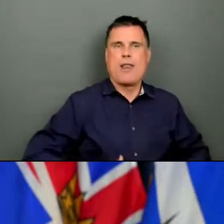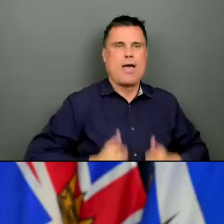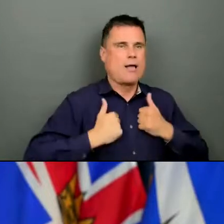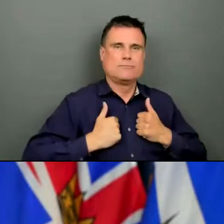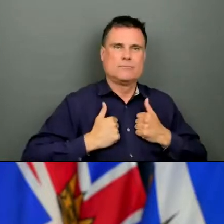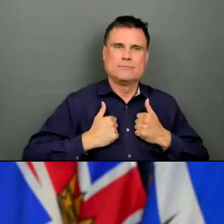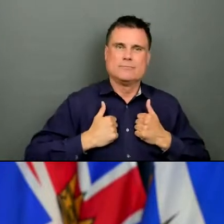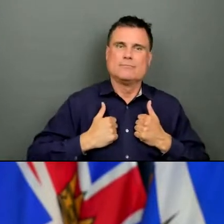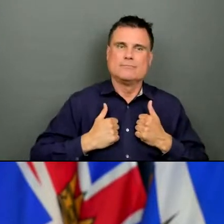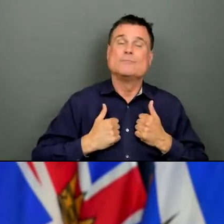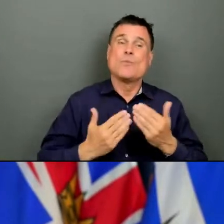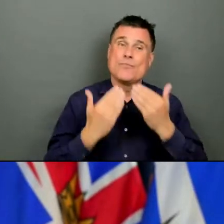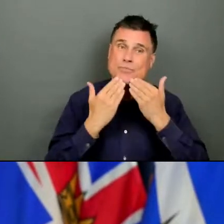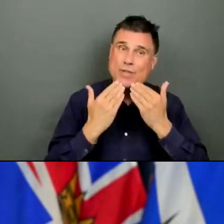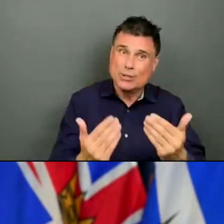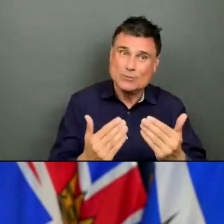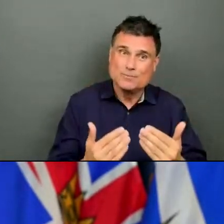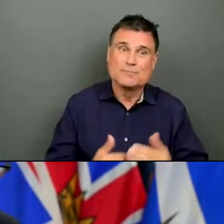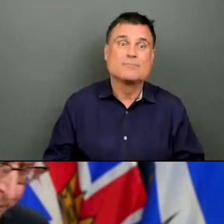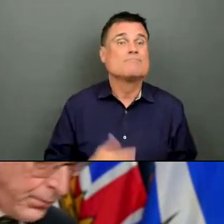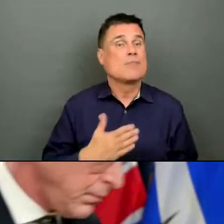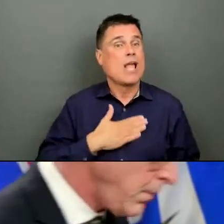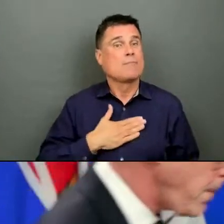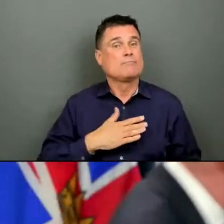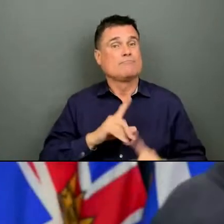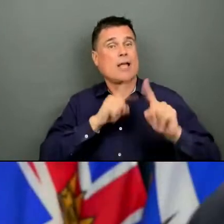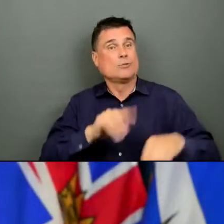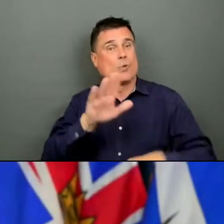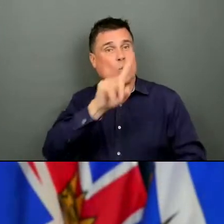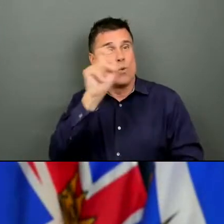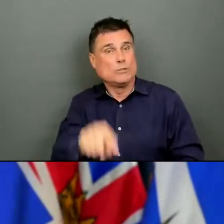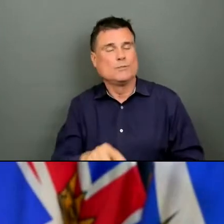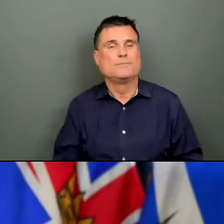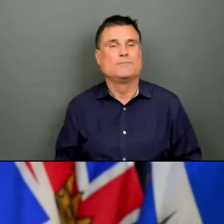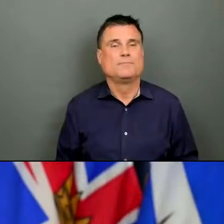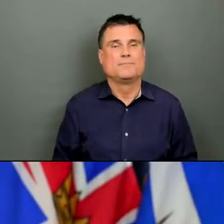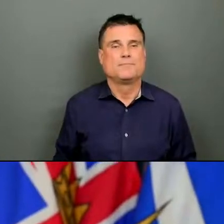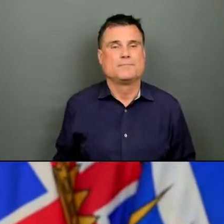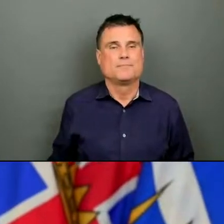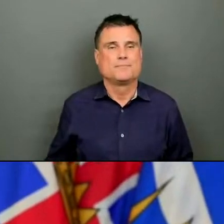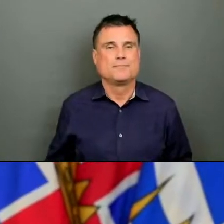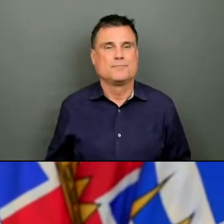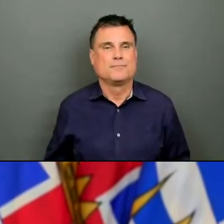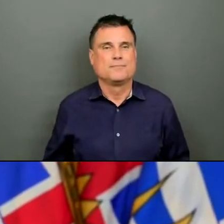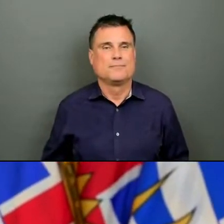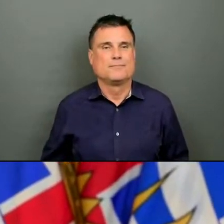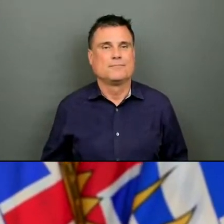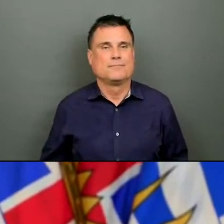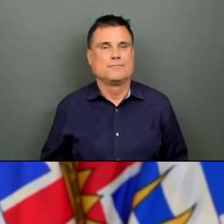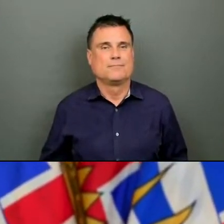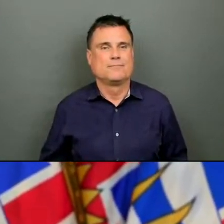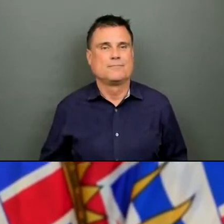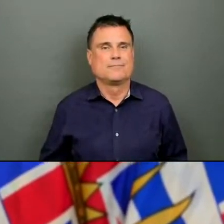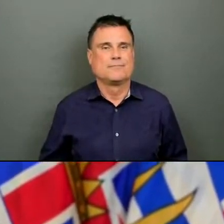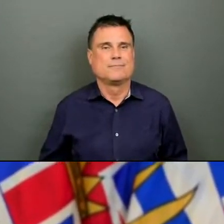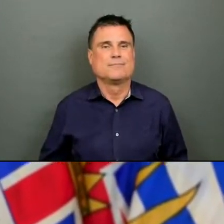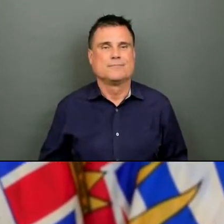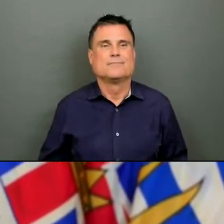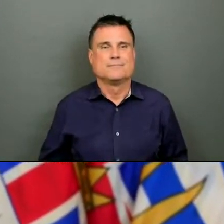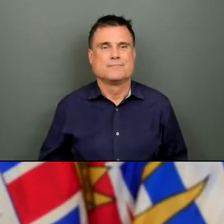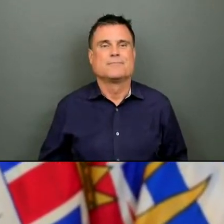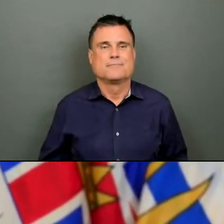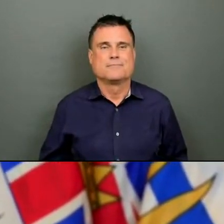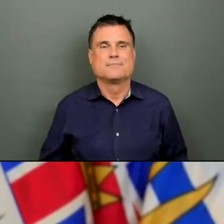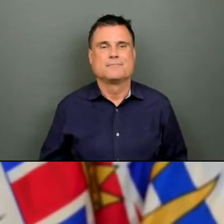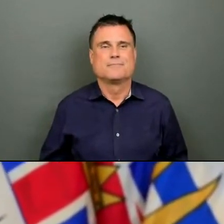you very much, and we're happy to take your questions. A reminder to reporters on the line, please press star 1 to enter the